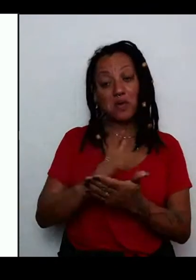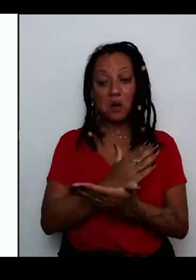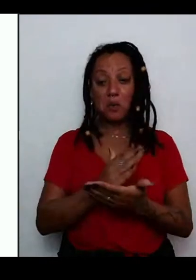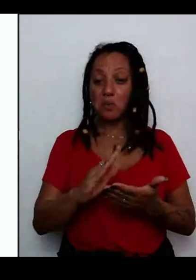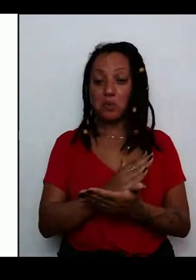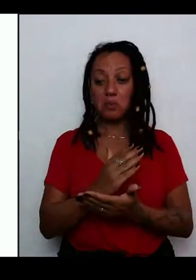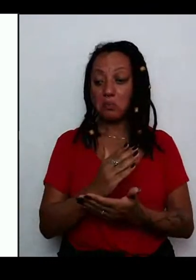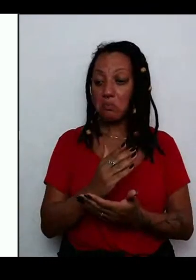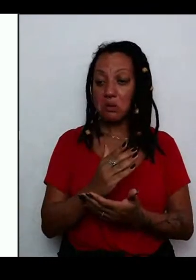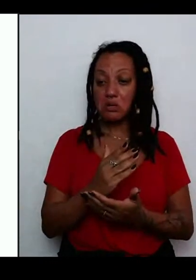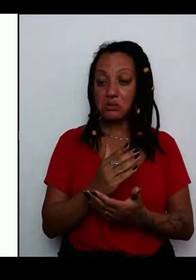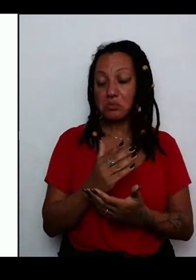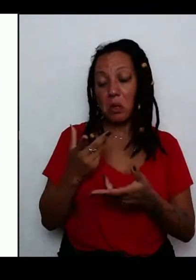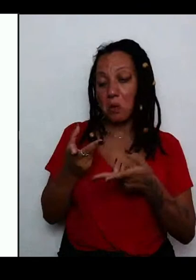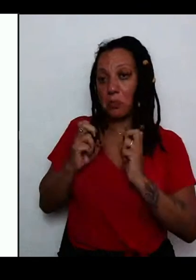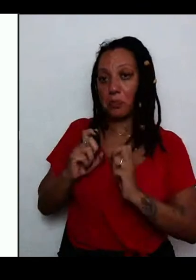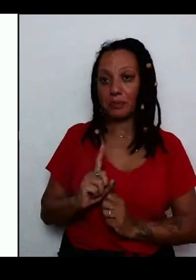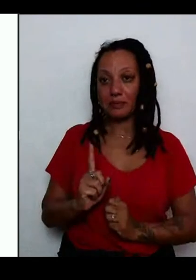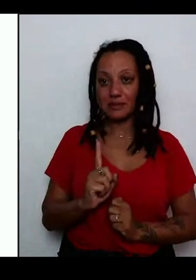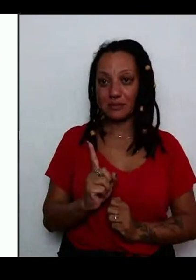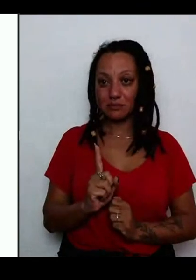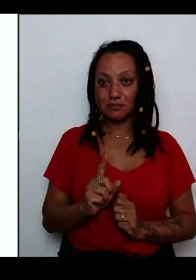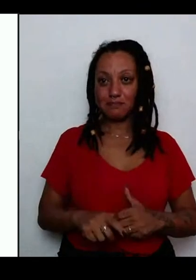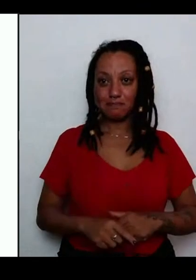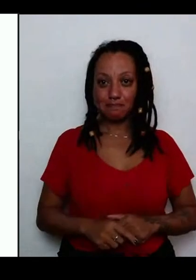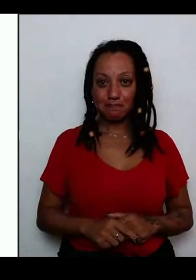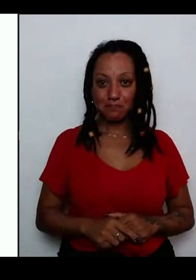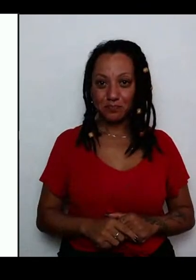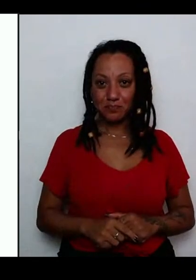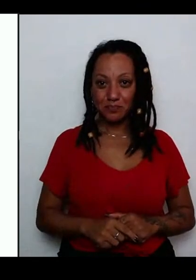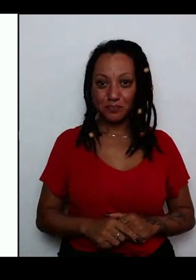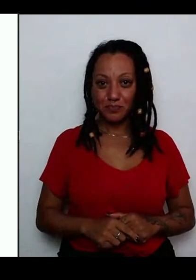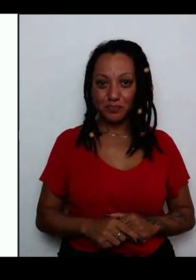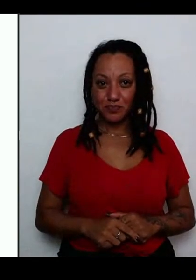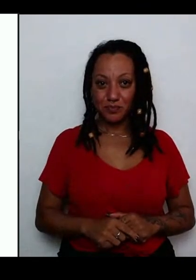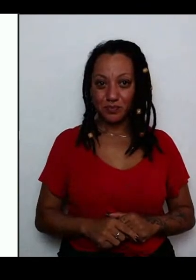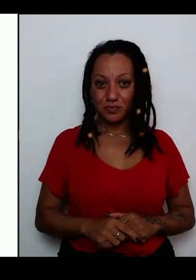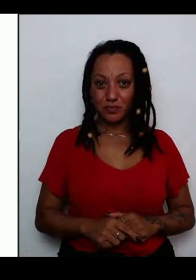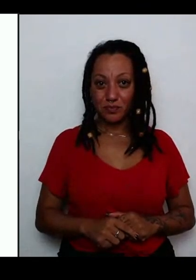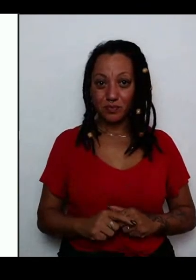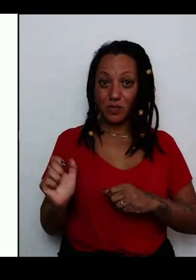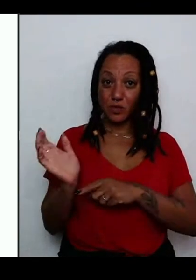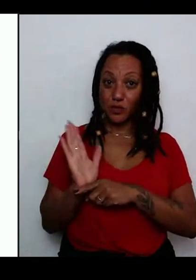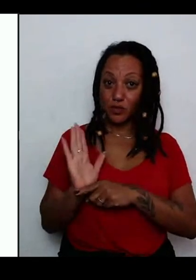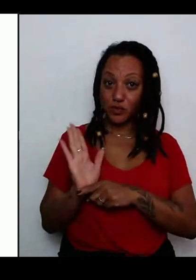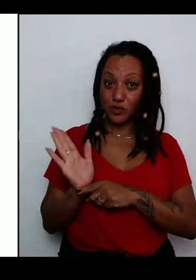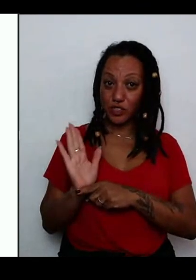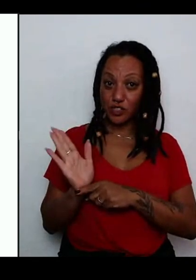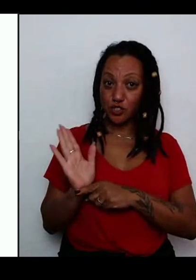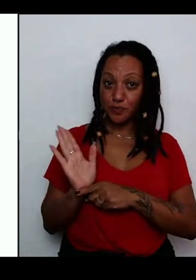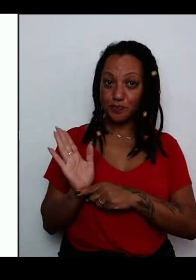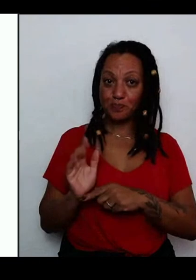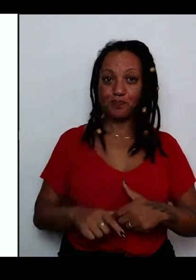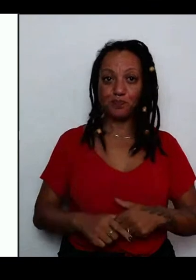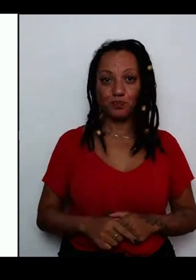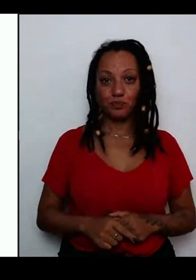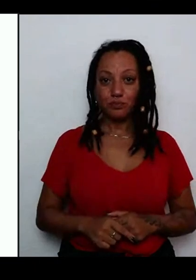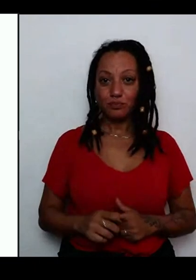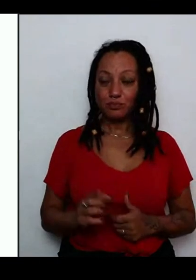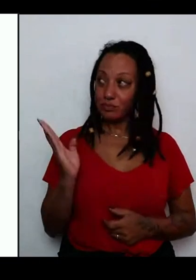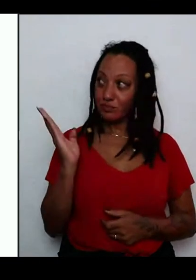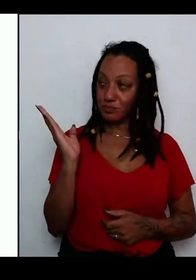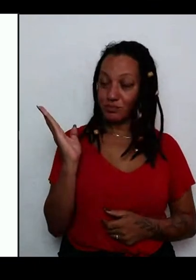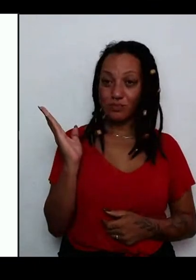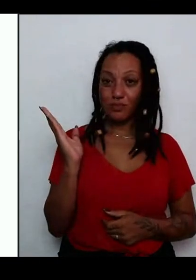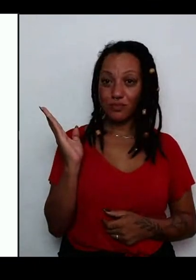in anduki Jordan's video Ziggy and the starfish this aquatic sensation extends to more than humans the